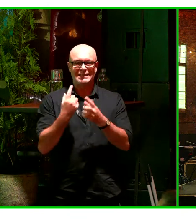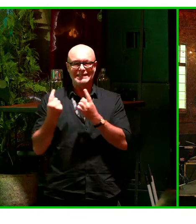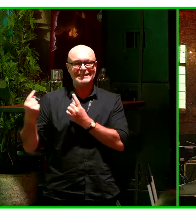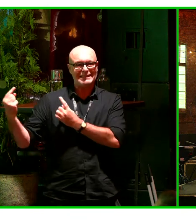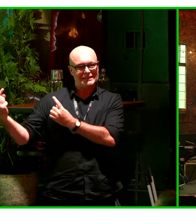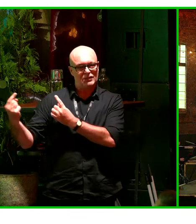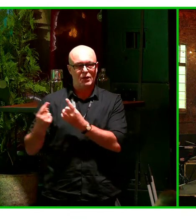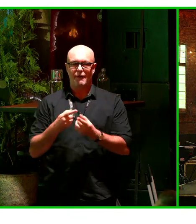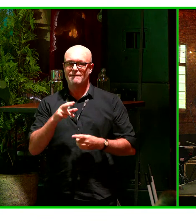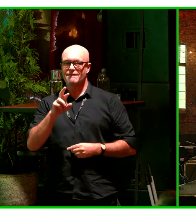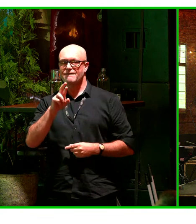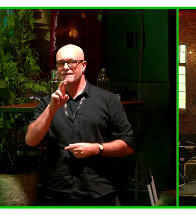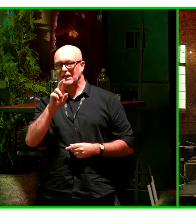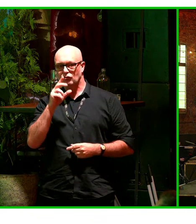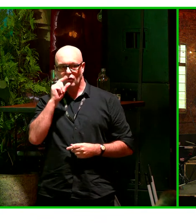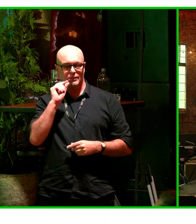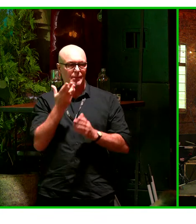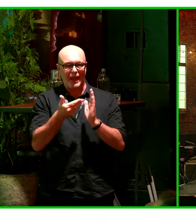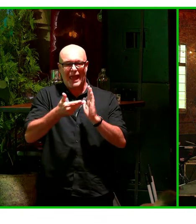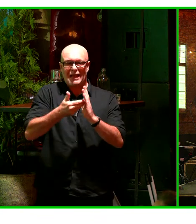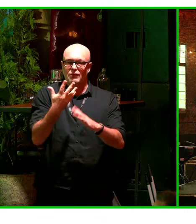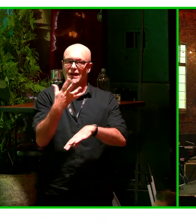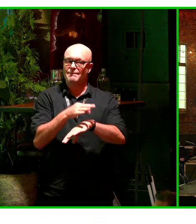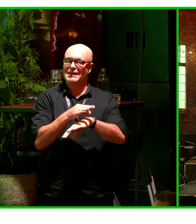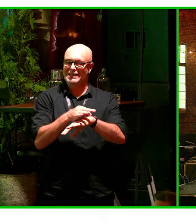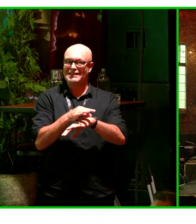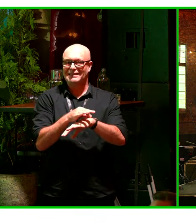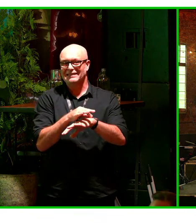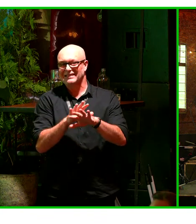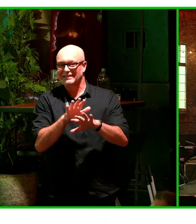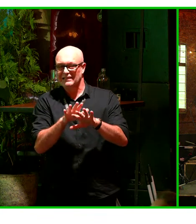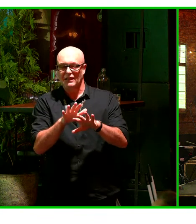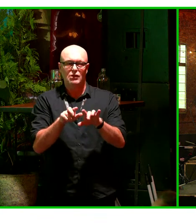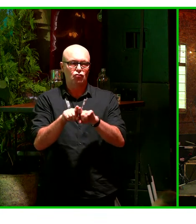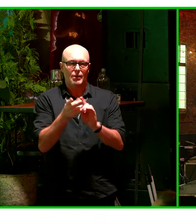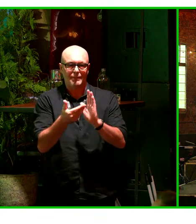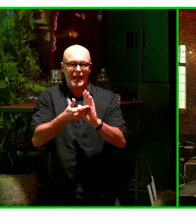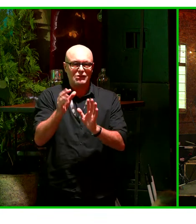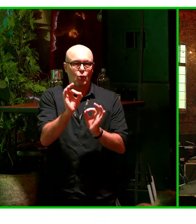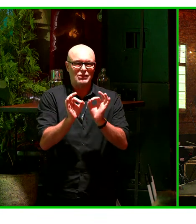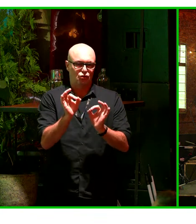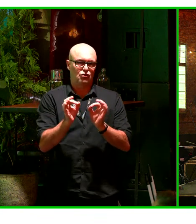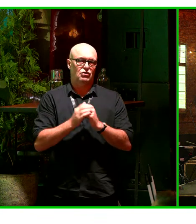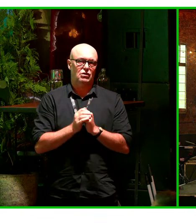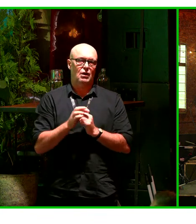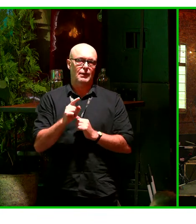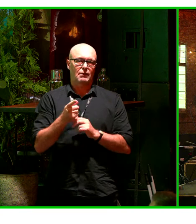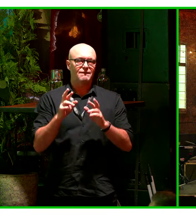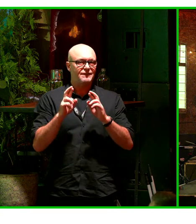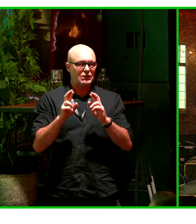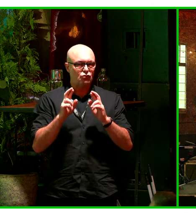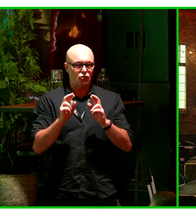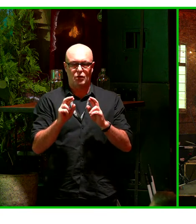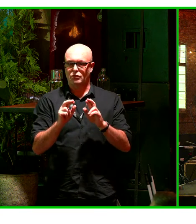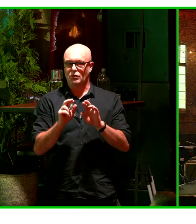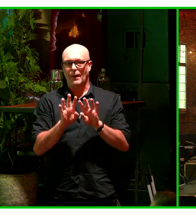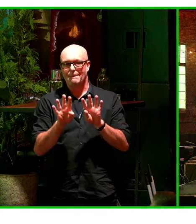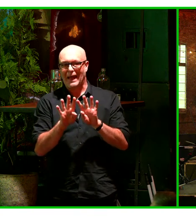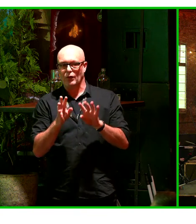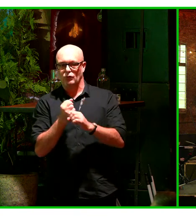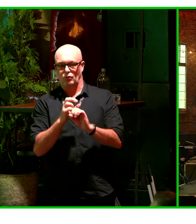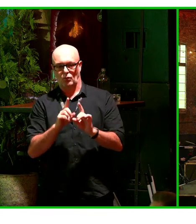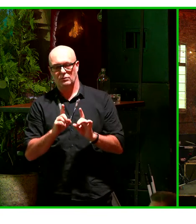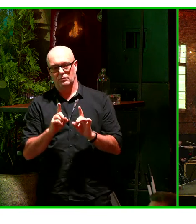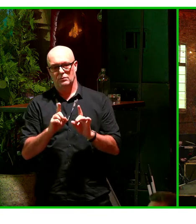Hopefully, we might be able to run on an extra 5 or 10 minutes from what we'd planned to get a few questions in. But what hopefully the panel will be doing is giving